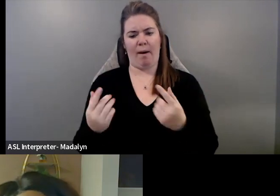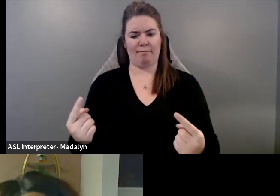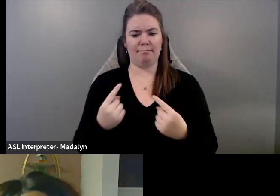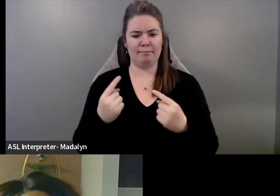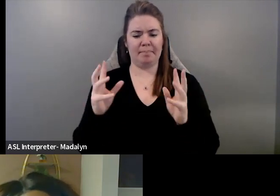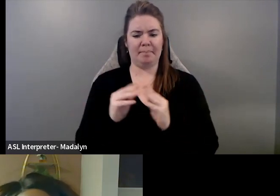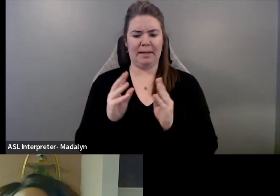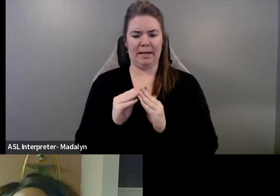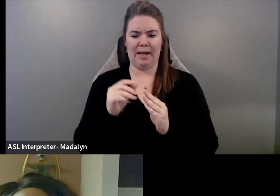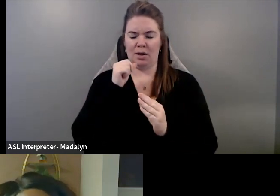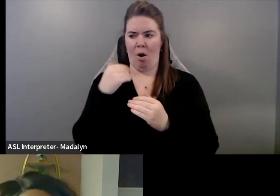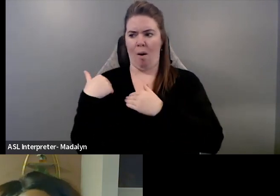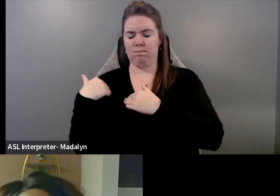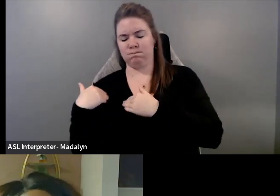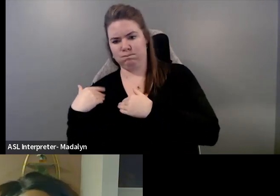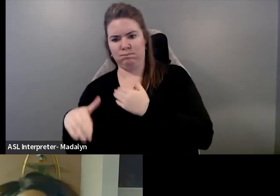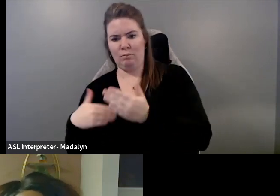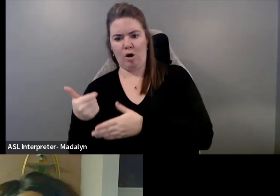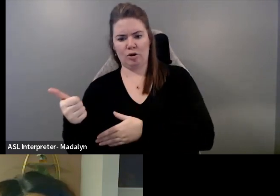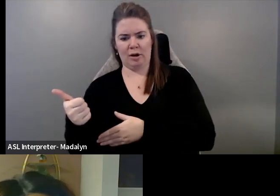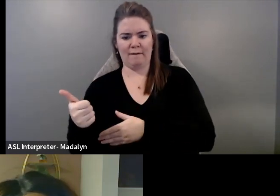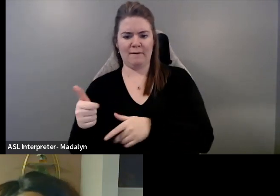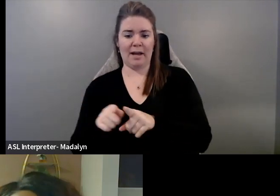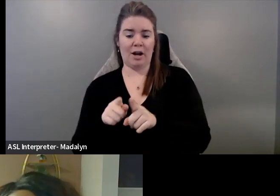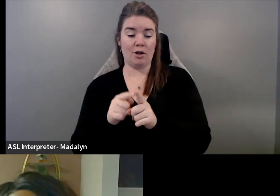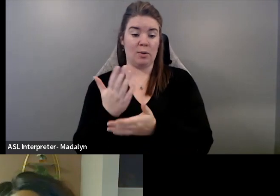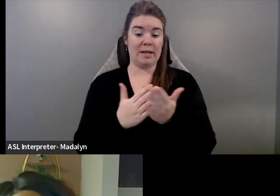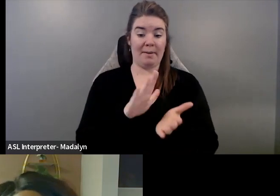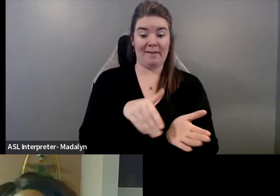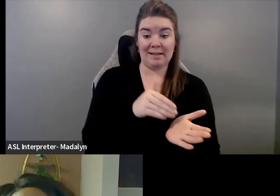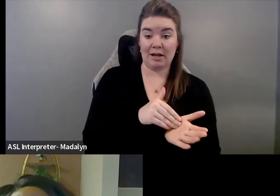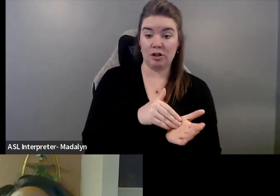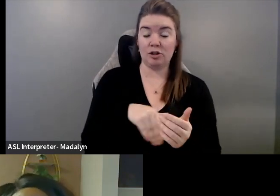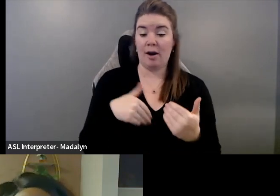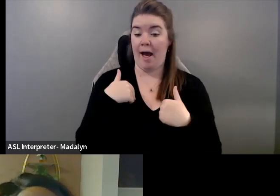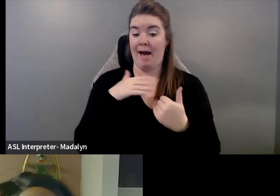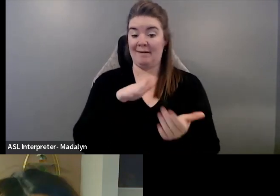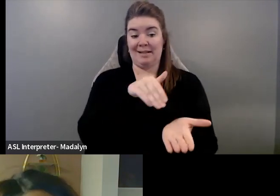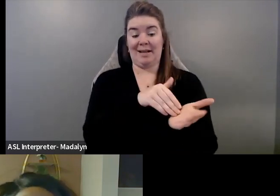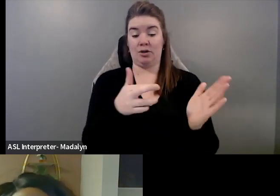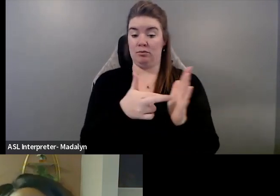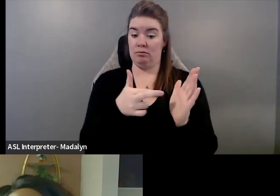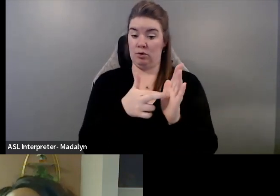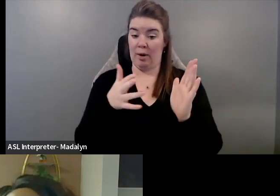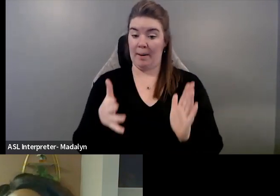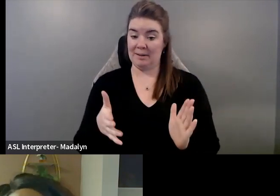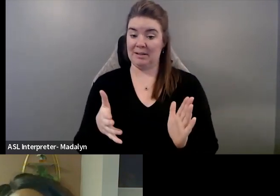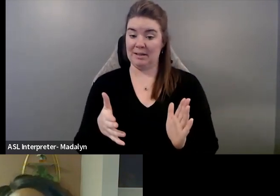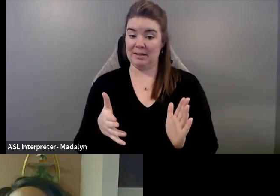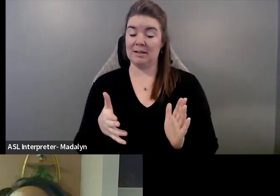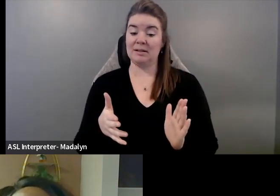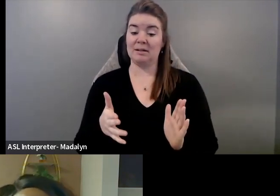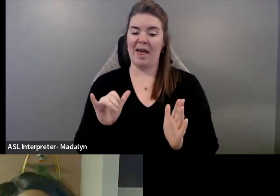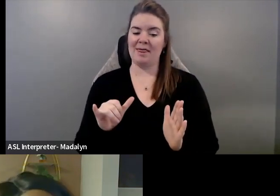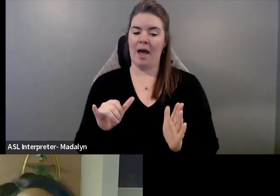take it on yourself. And then some of the centers, you got center reps as well. That is the representative on that